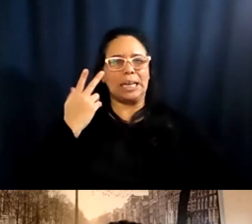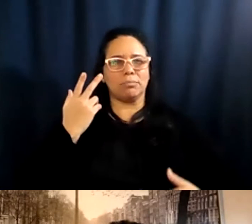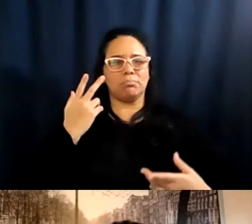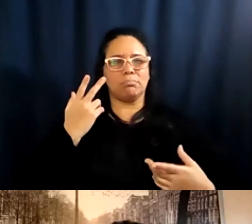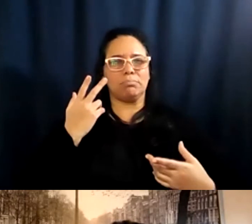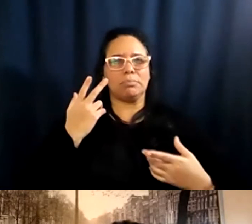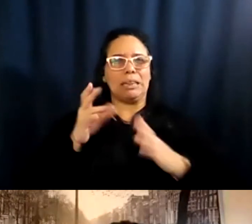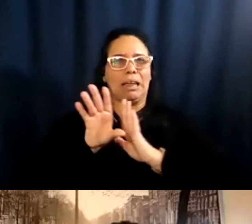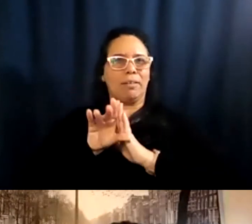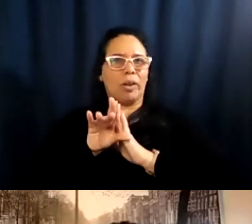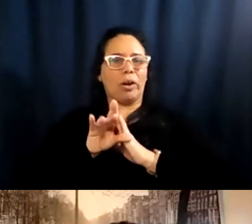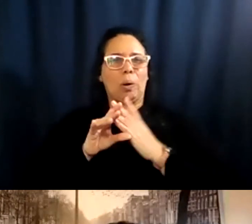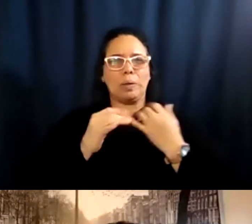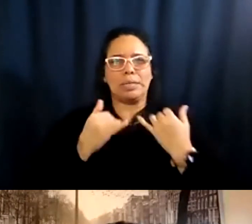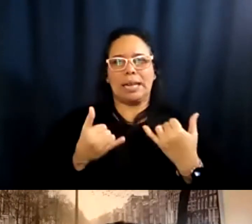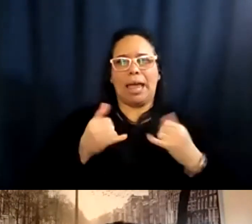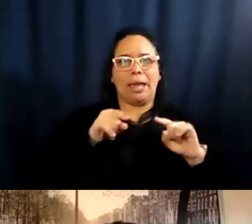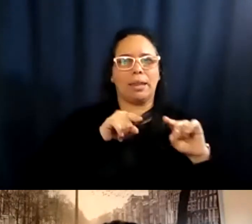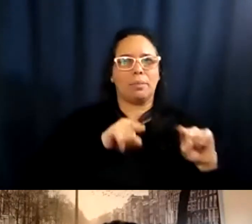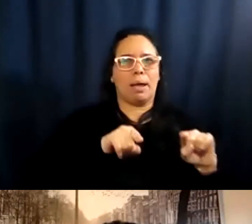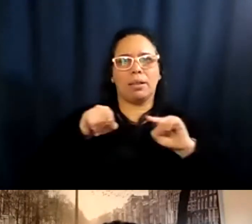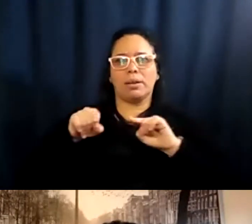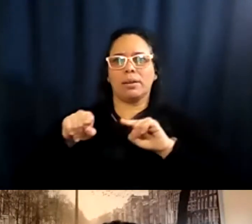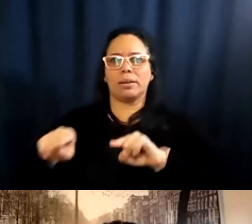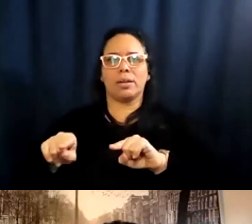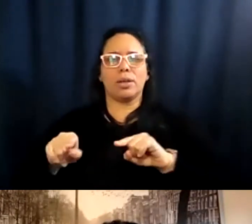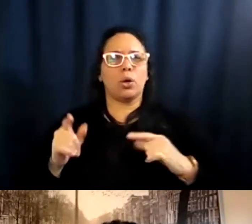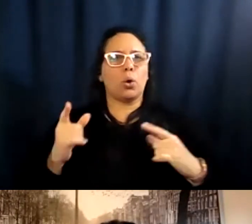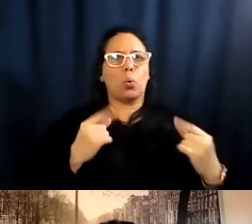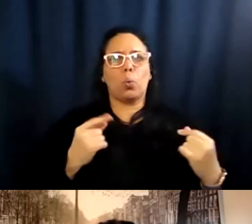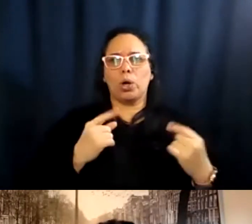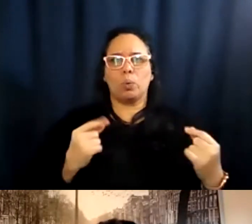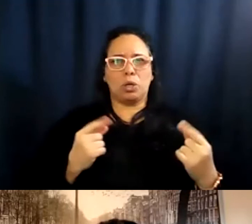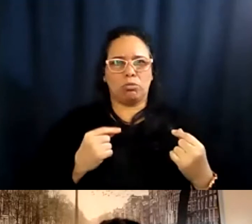some things that we can do so that Dr. Davis's words no longer remain timeless?